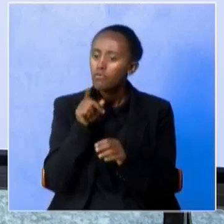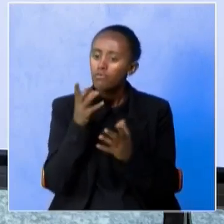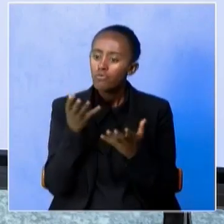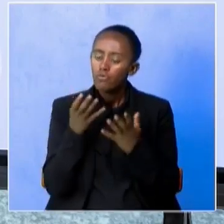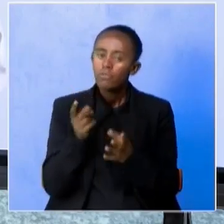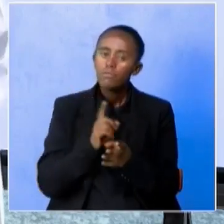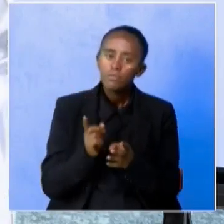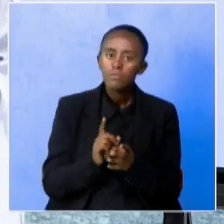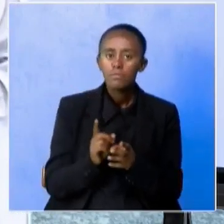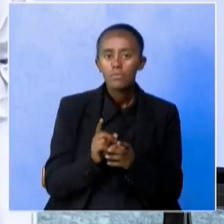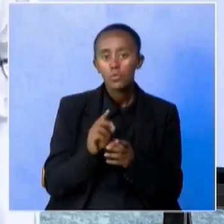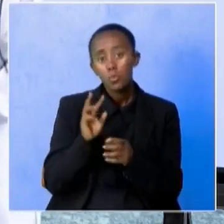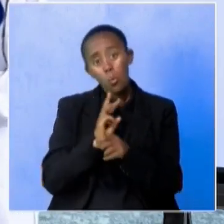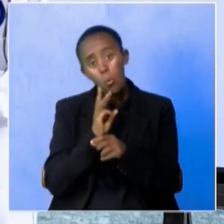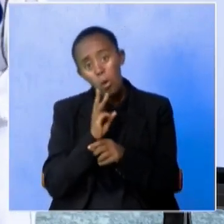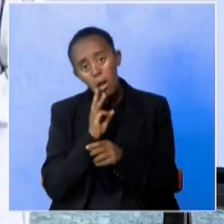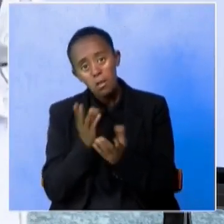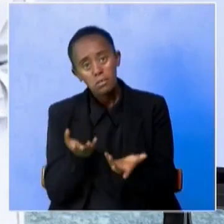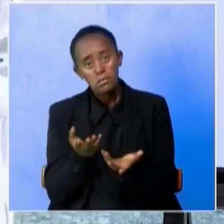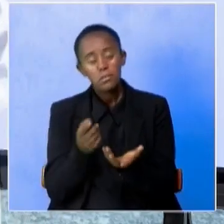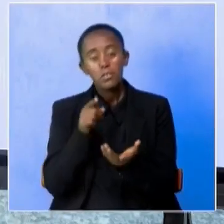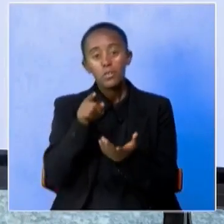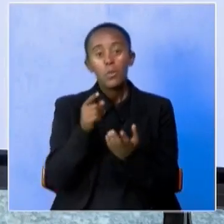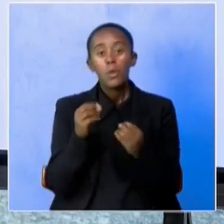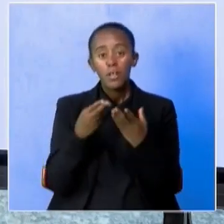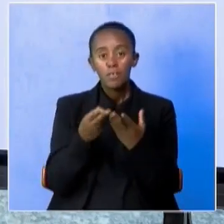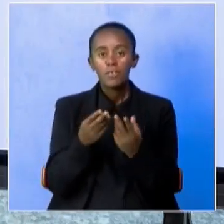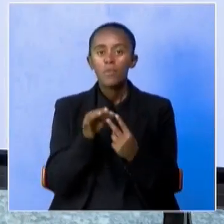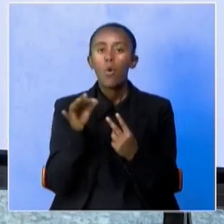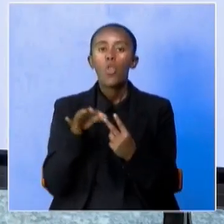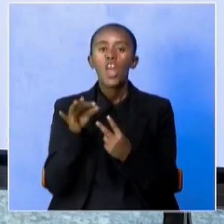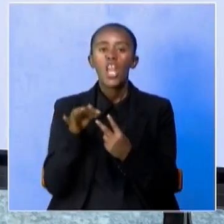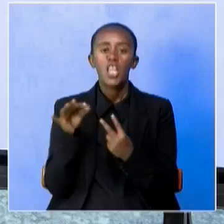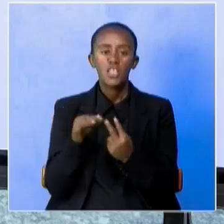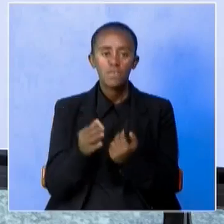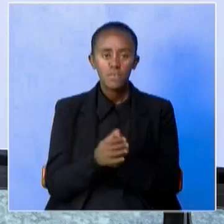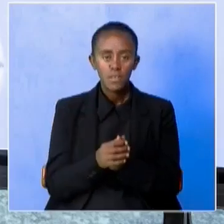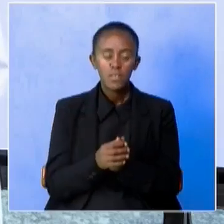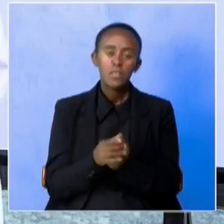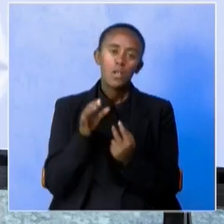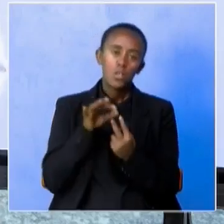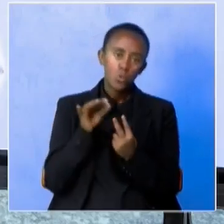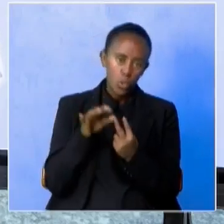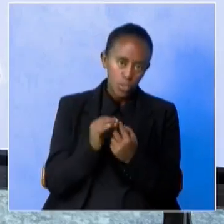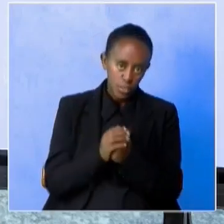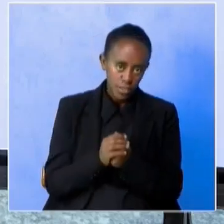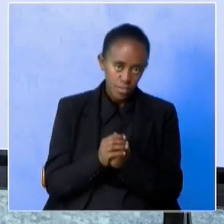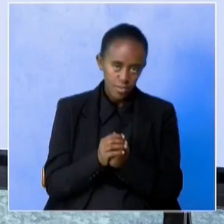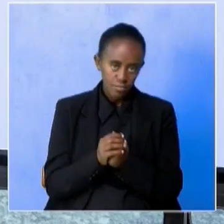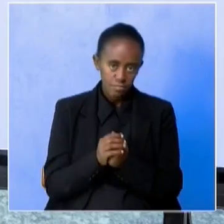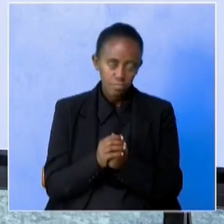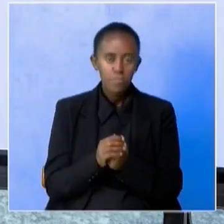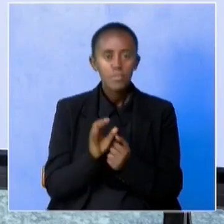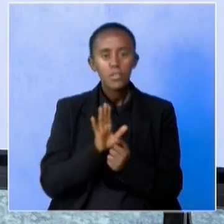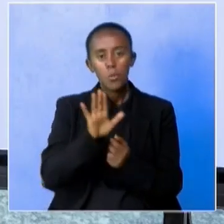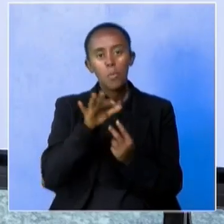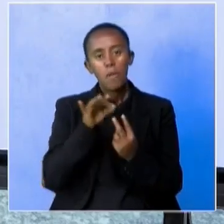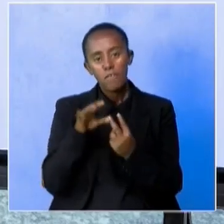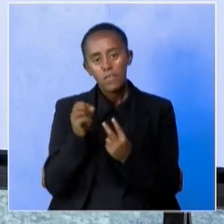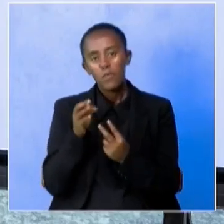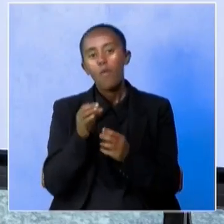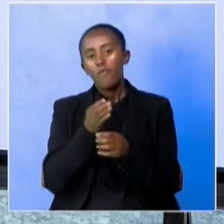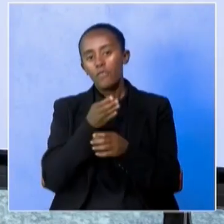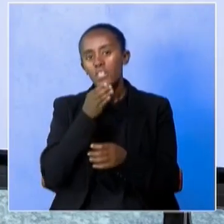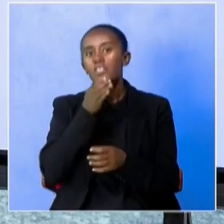you like even water? So you will be given alternatives, choices of your preference of